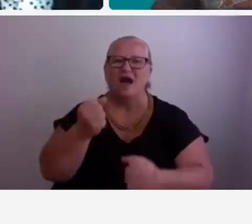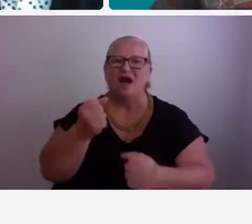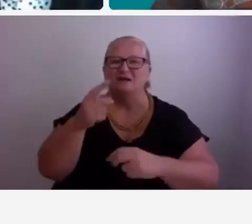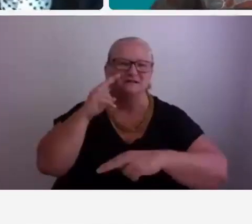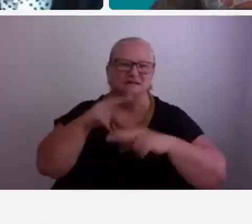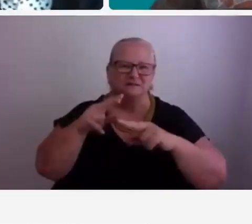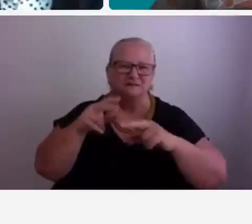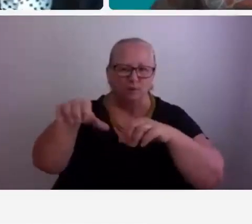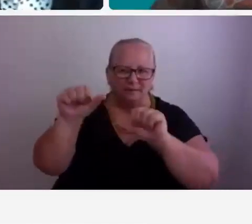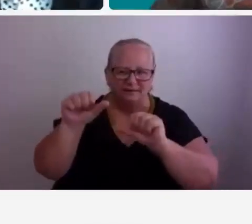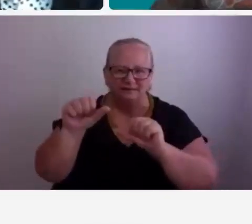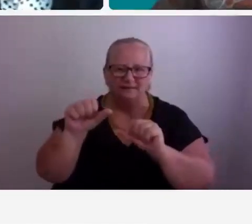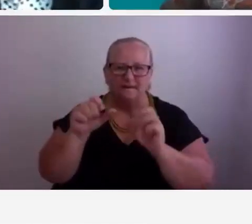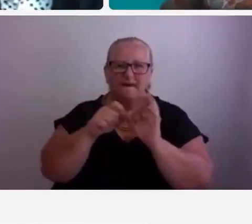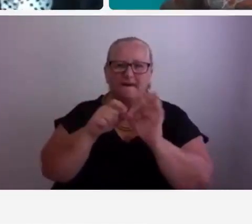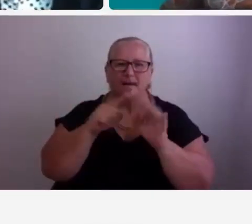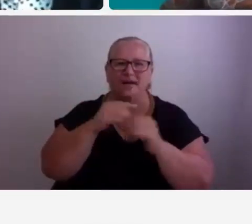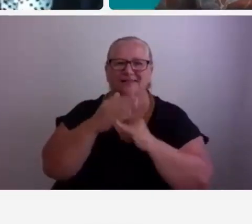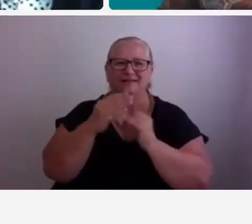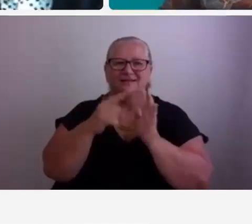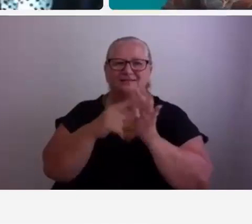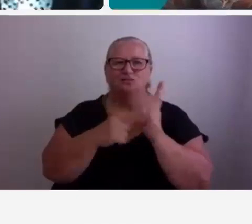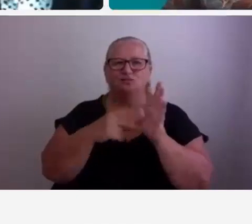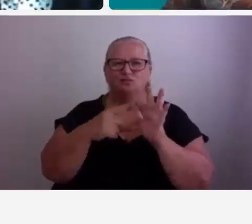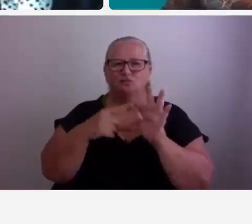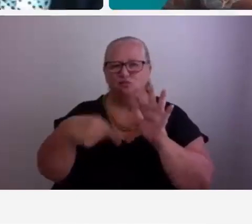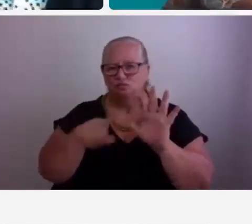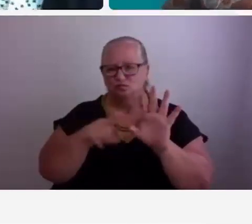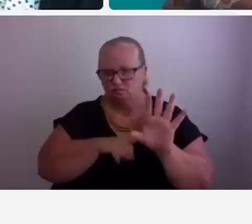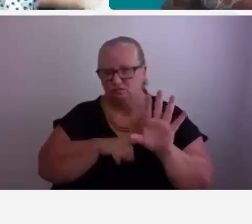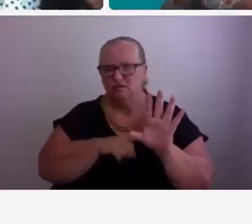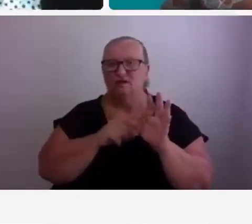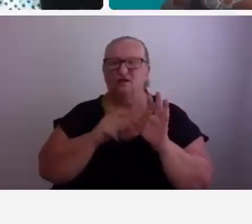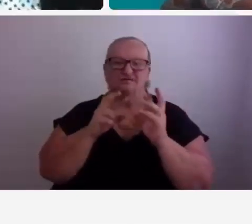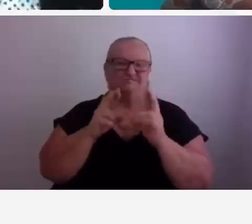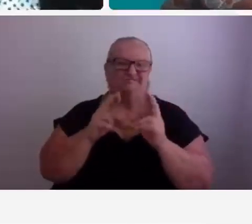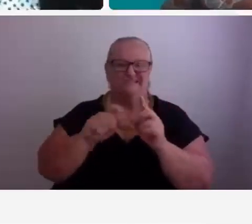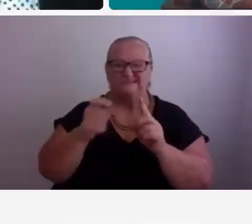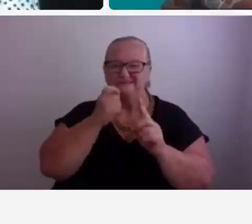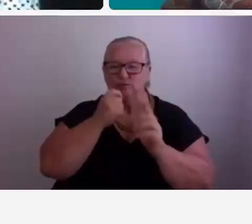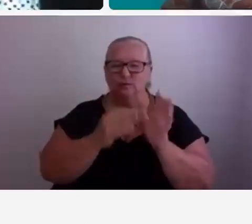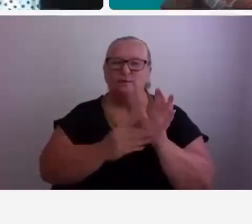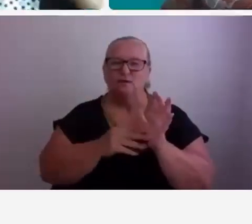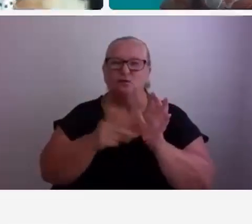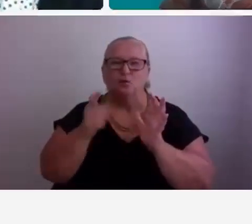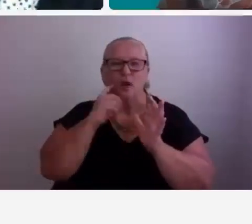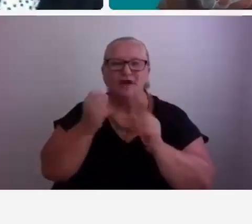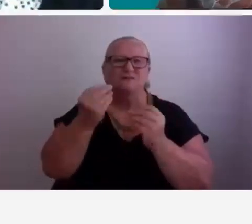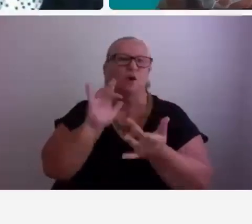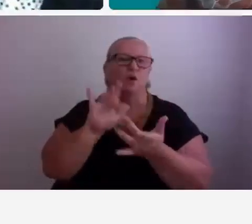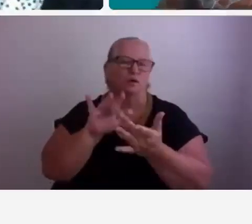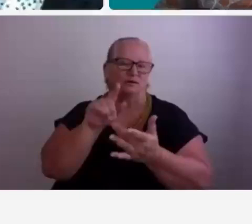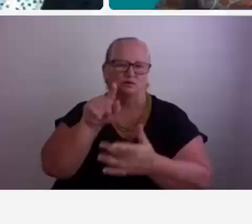done by the end of June of this year. So hopefully in the next few months, you'll have someone contacting